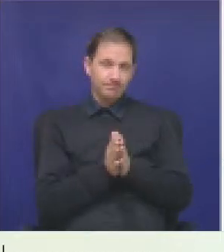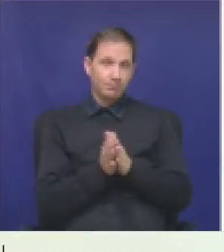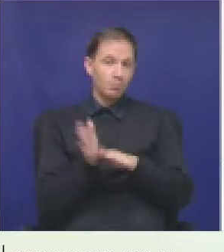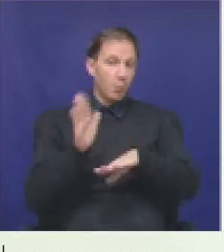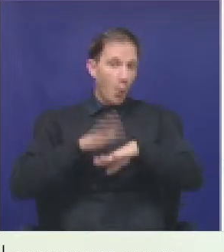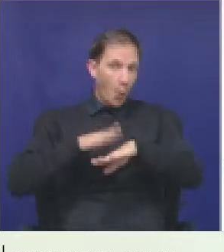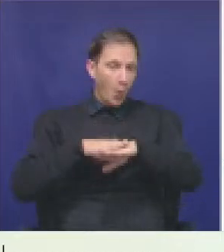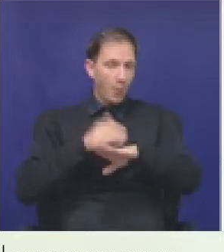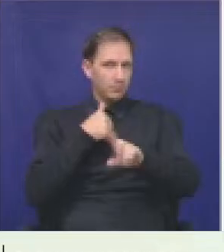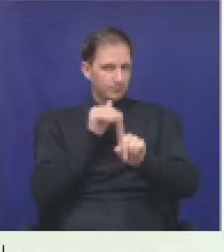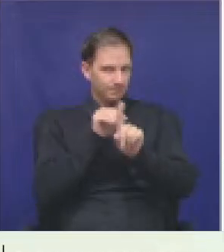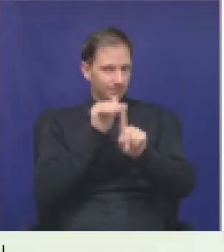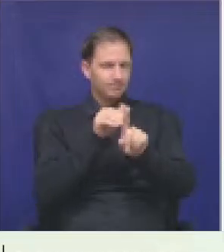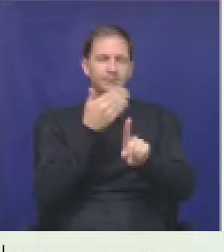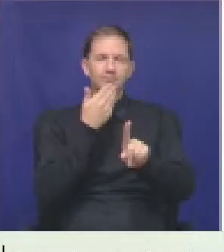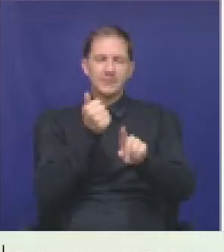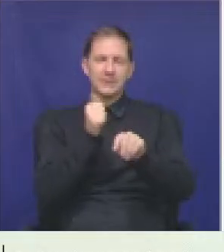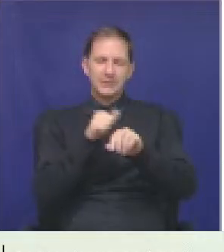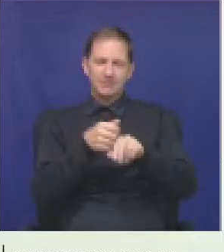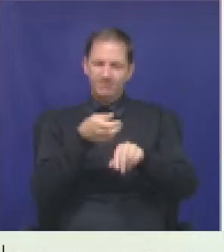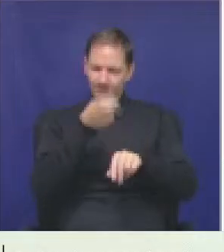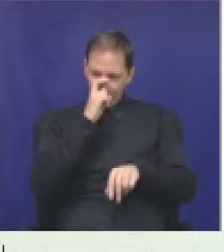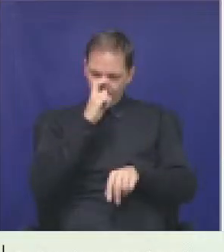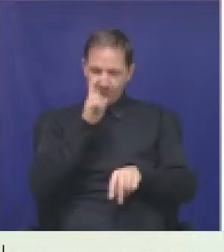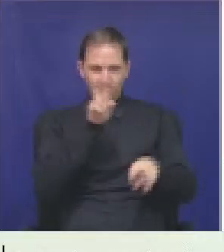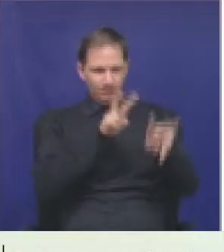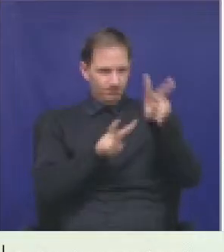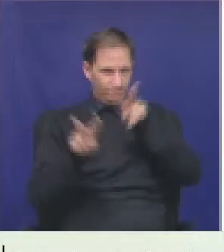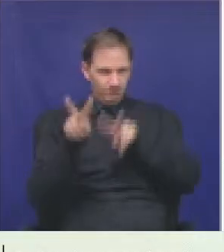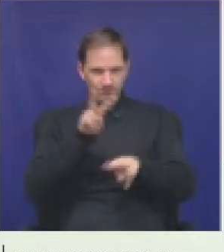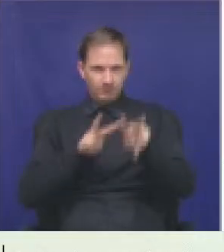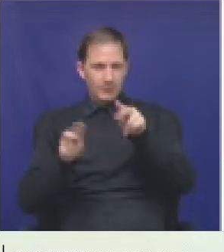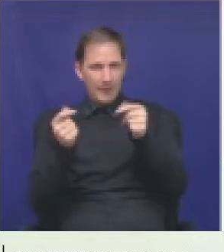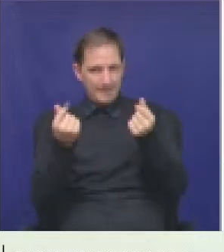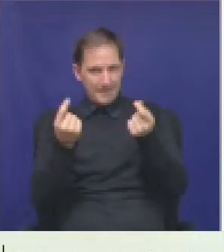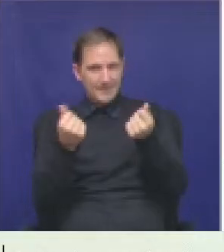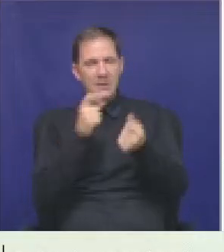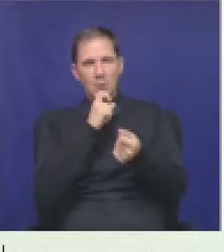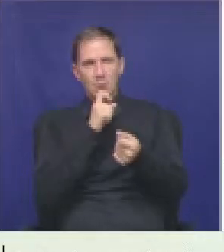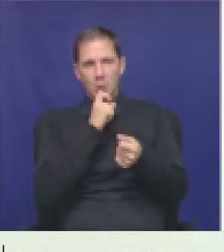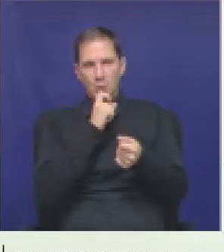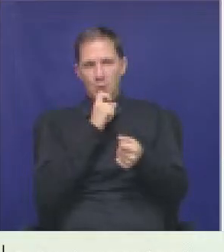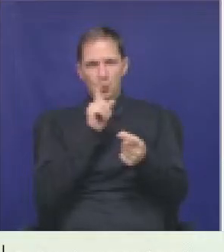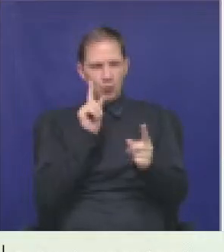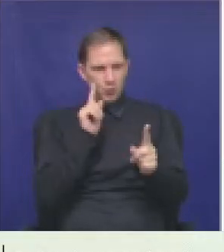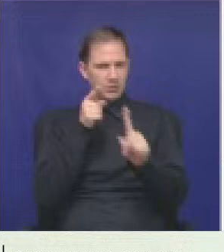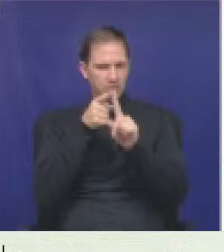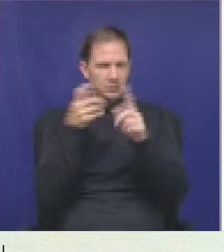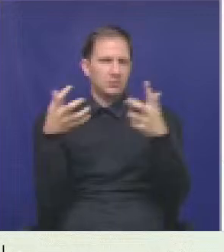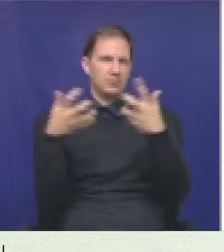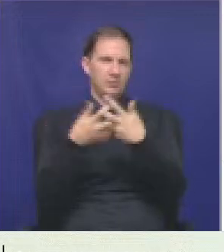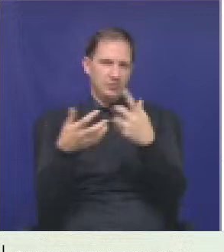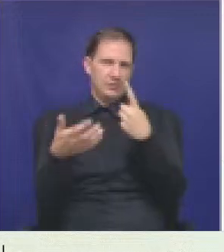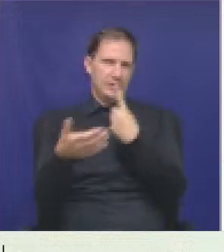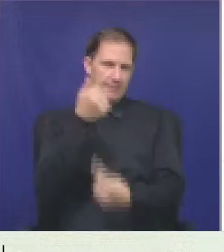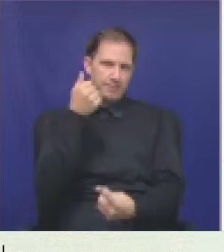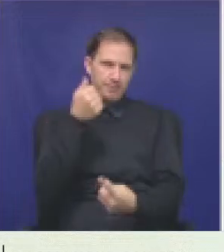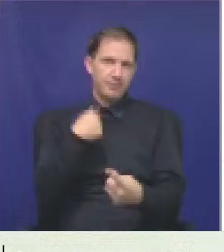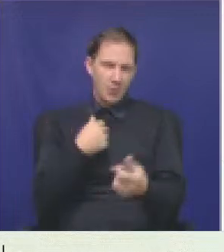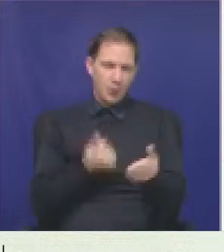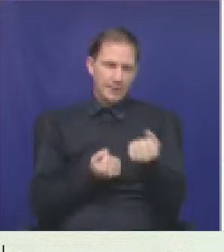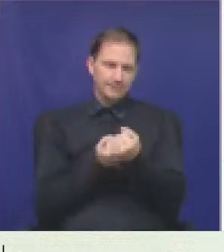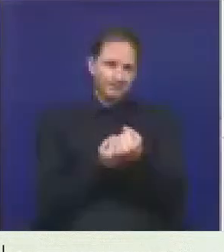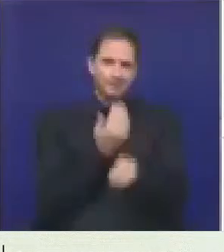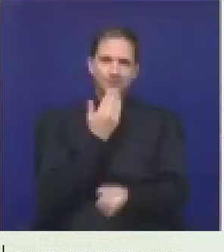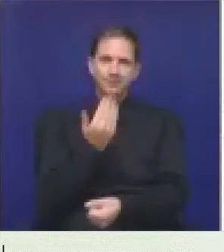strengthened oversight to ensure that allocated funds are utilized efficiently and that performance targets are met. We support. Thank